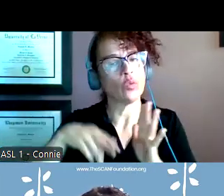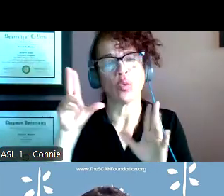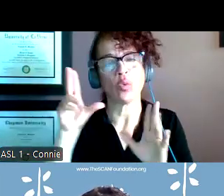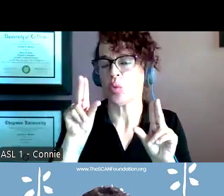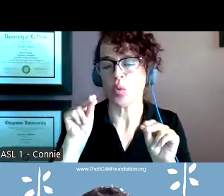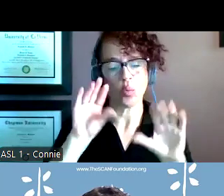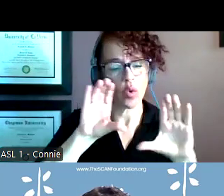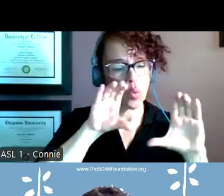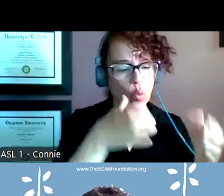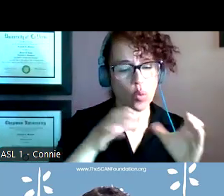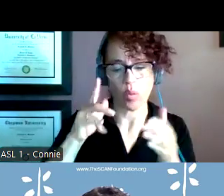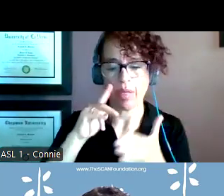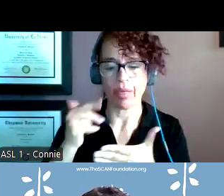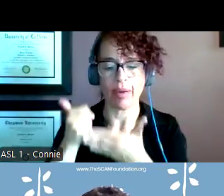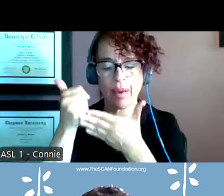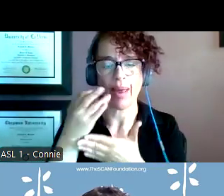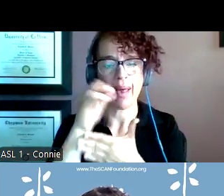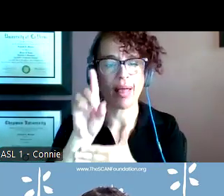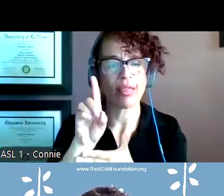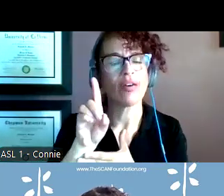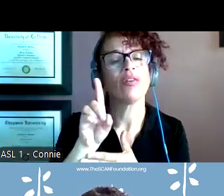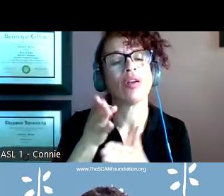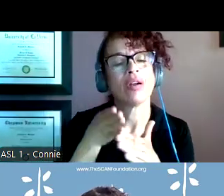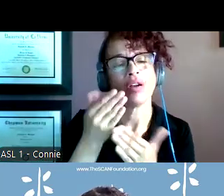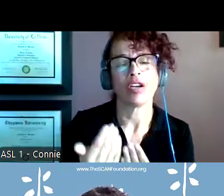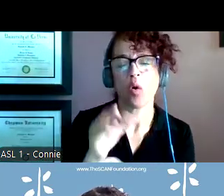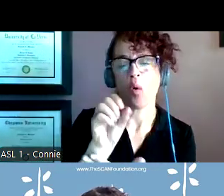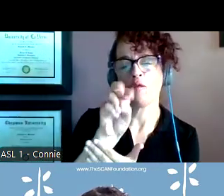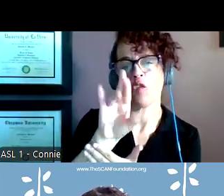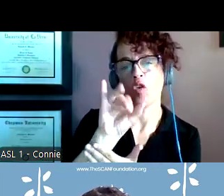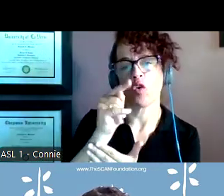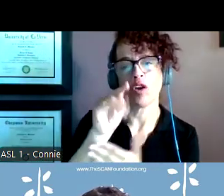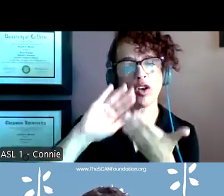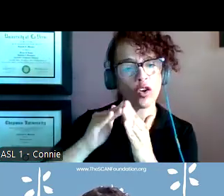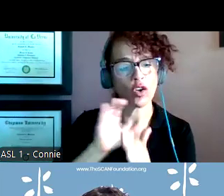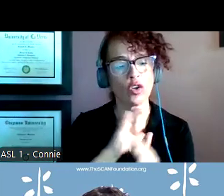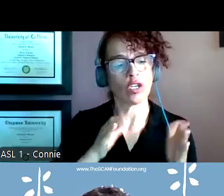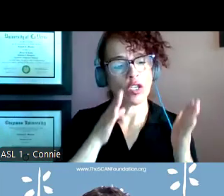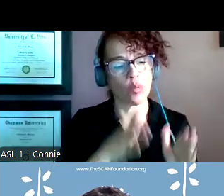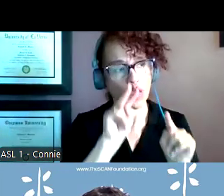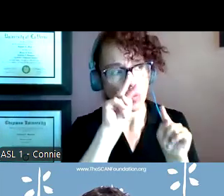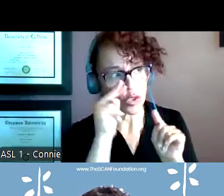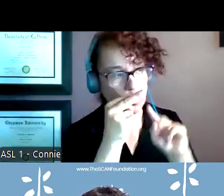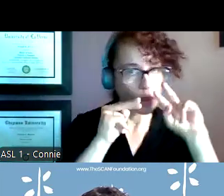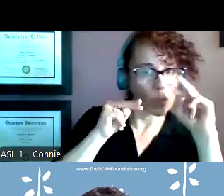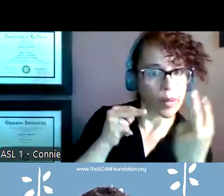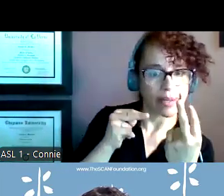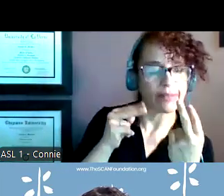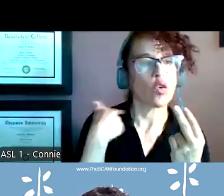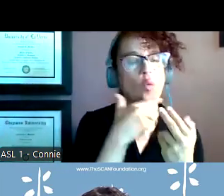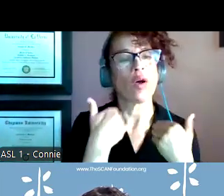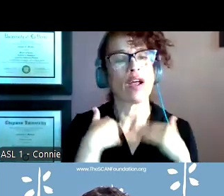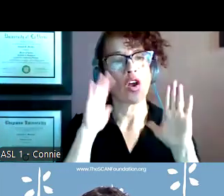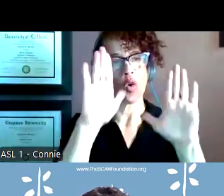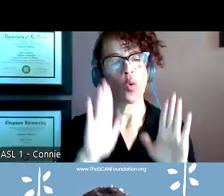no group that help with oversight committees in regards to a consumer perspective. And so we have these